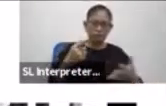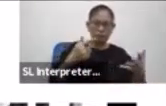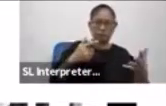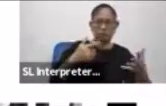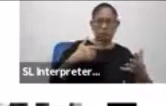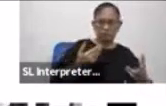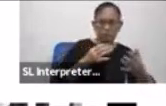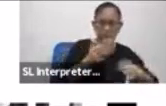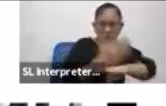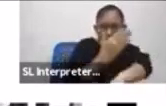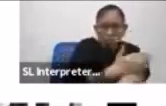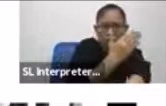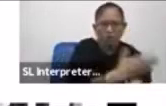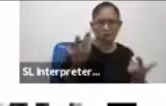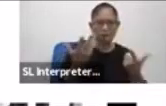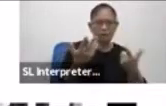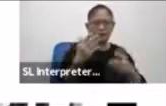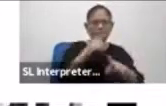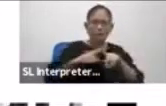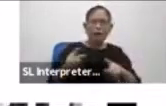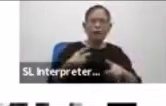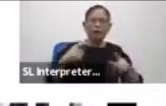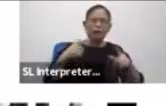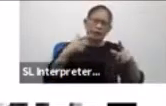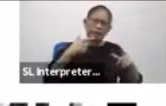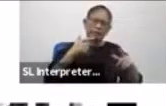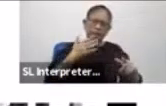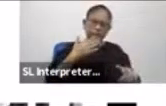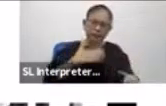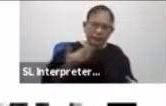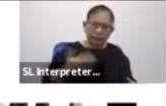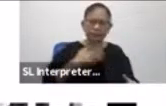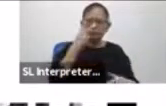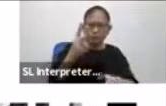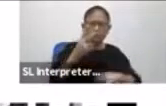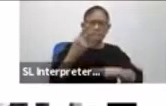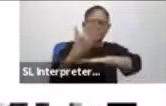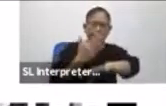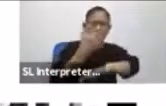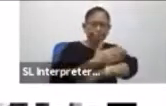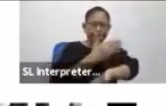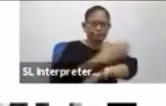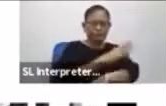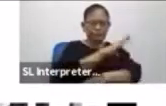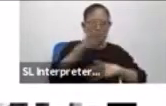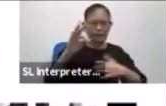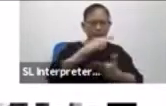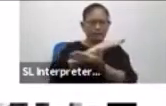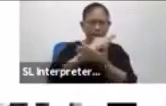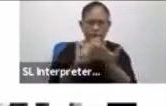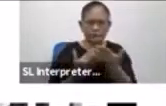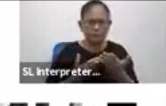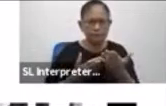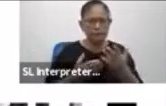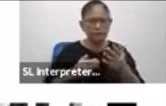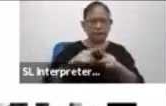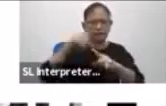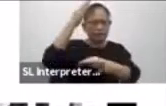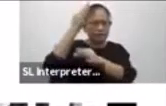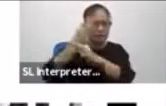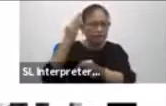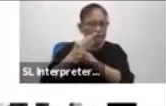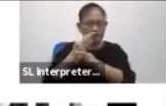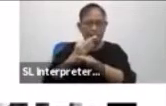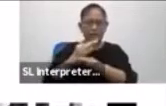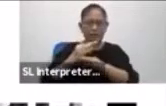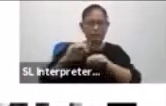but it's still promising to see these approaches. In a few other contexts, partnerships with faith-based leaders, community leaders,